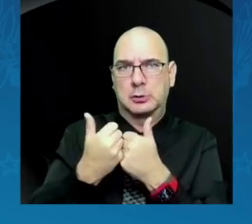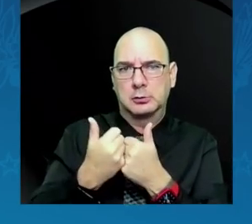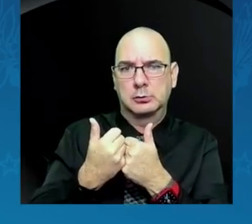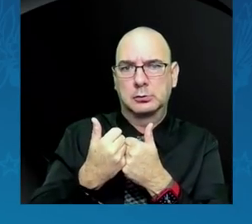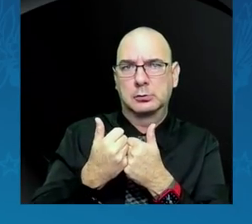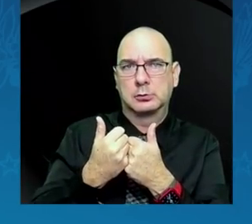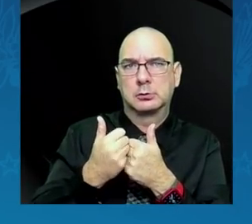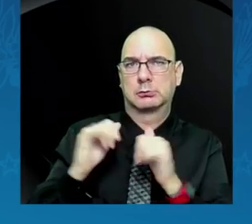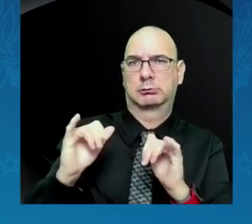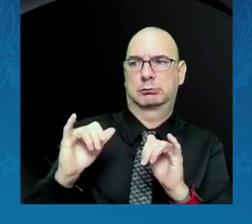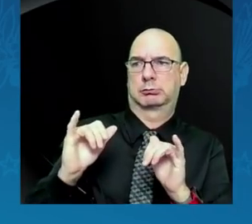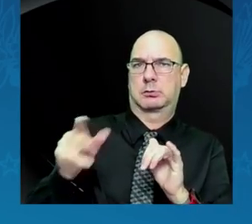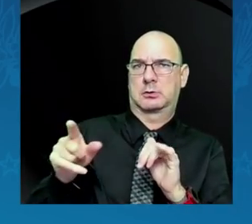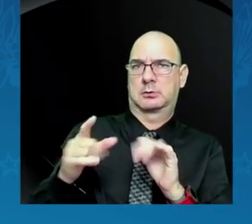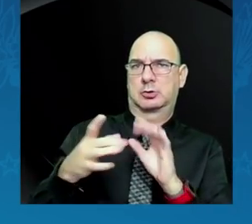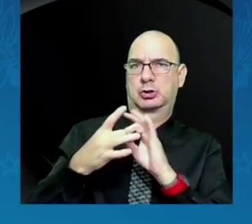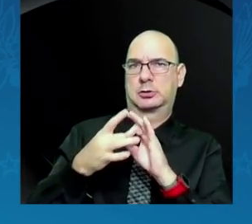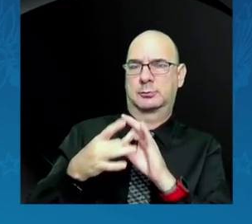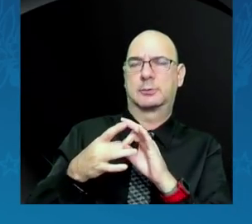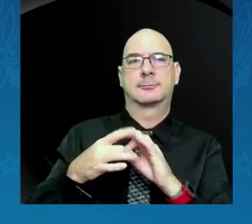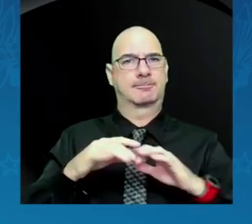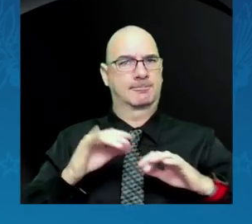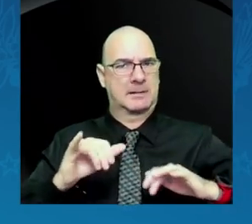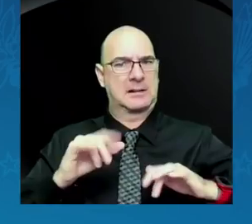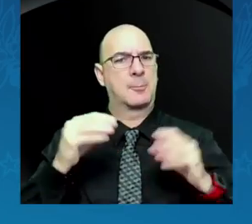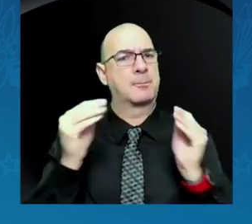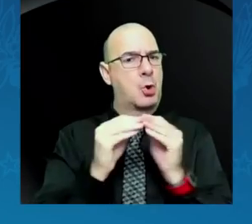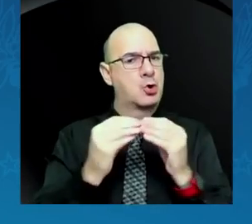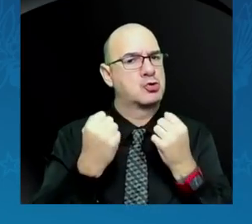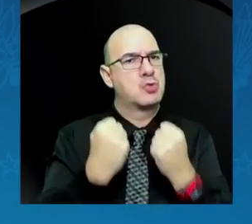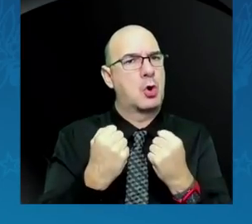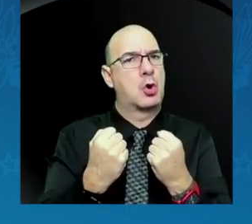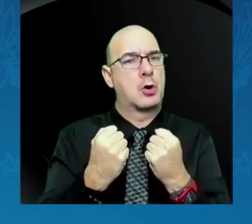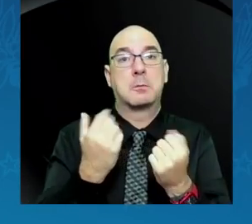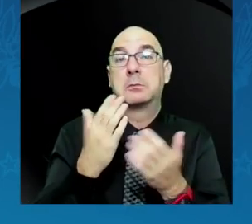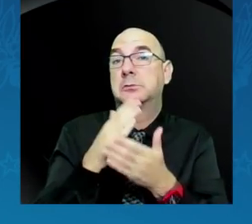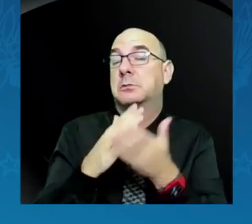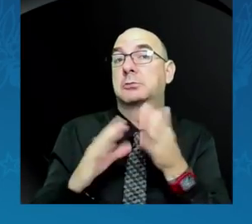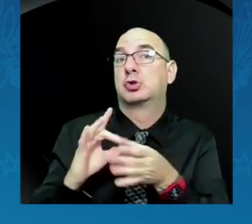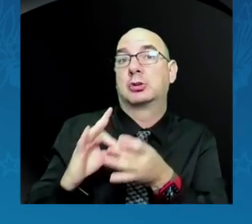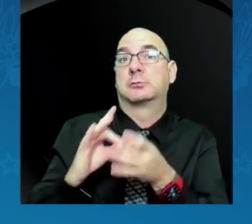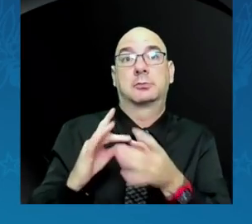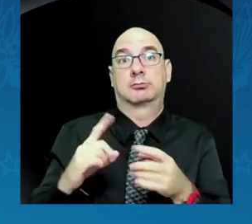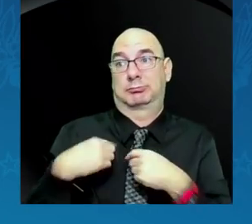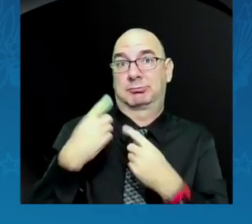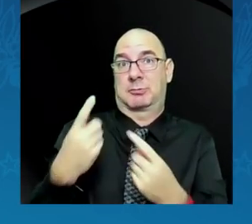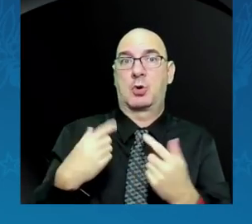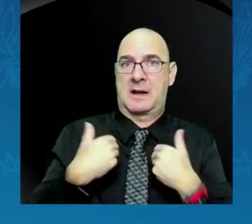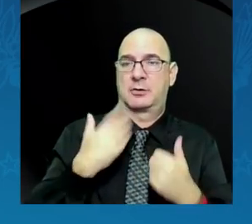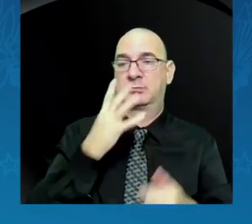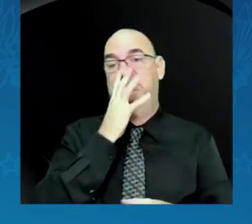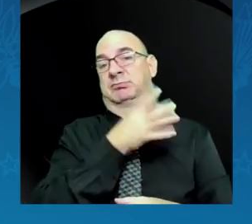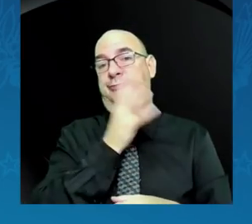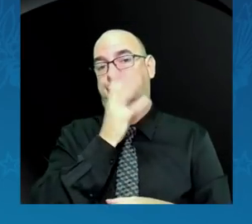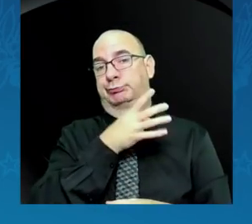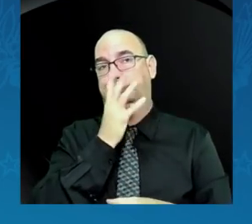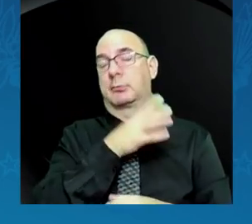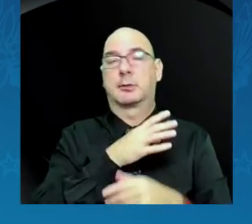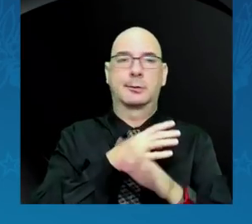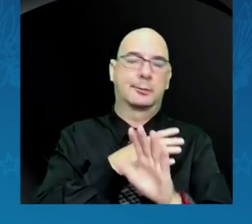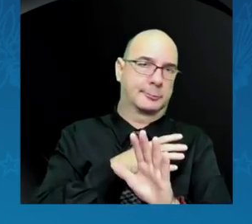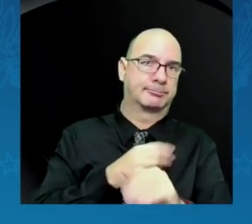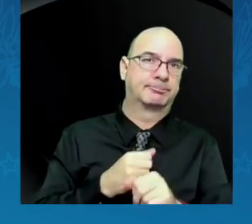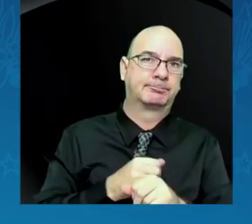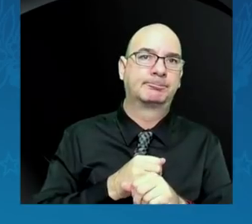be strengthened, and some might even say have been neglected. We talked extensively about our mutual